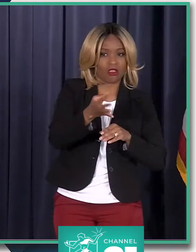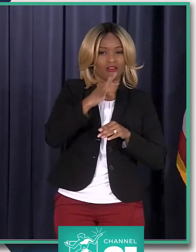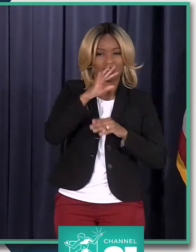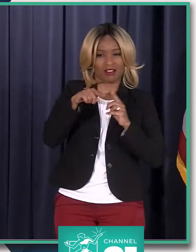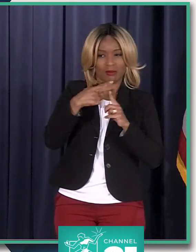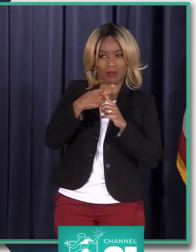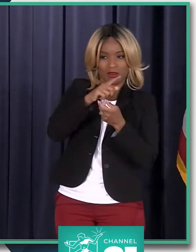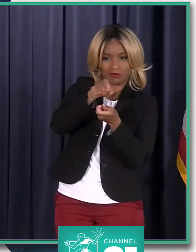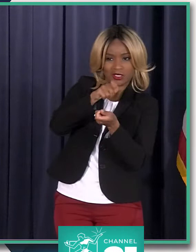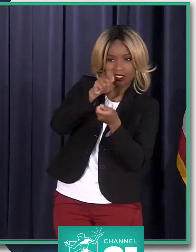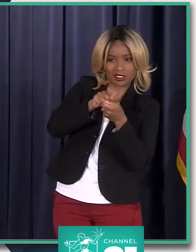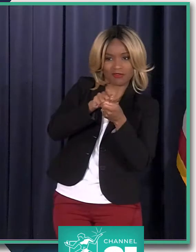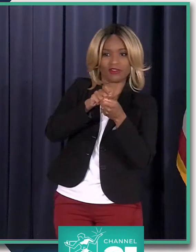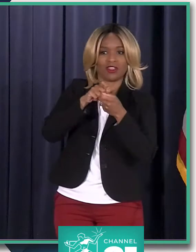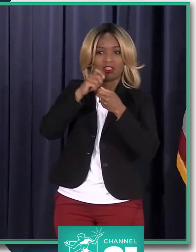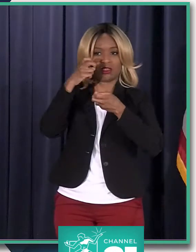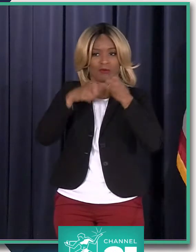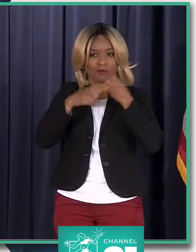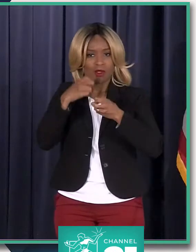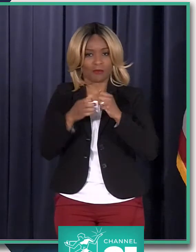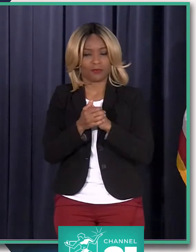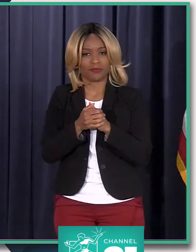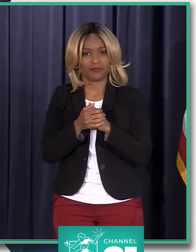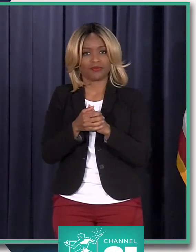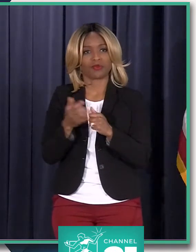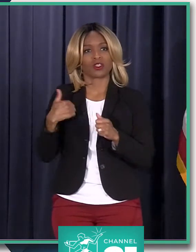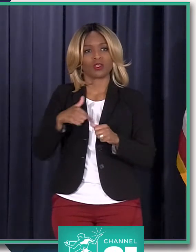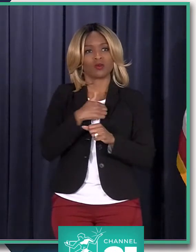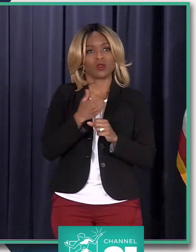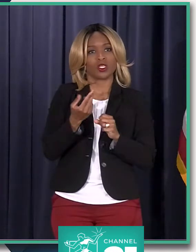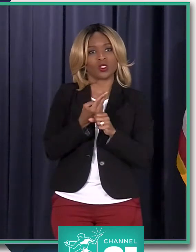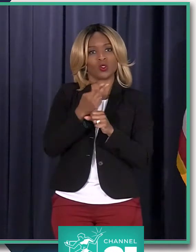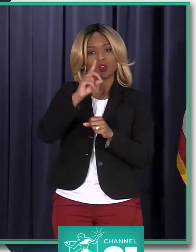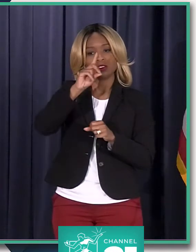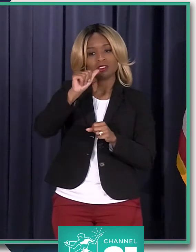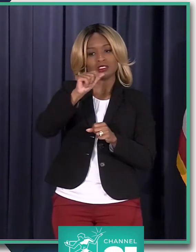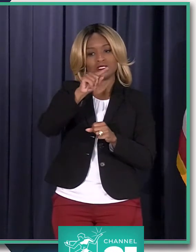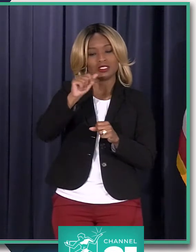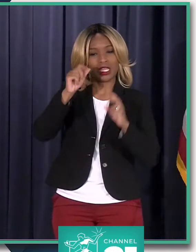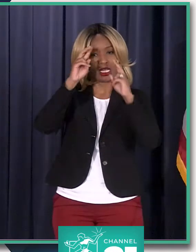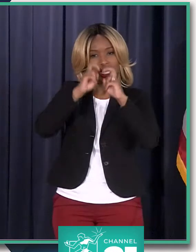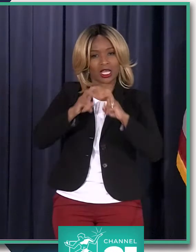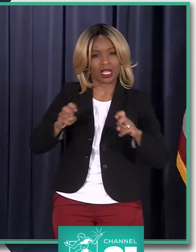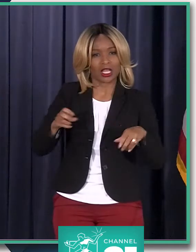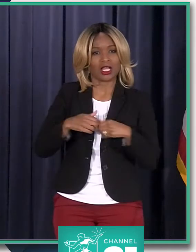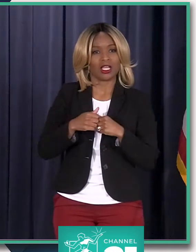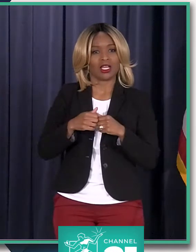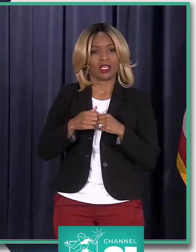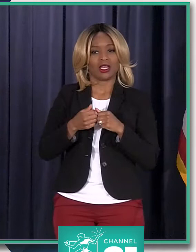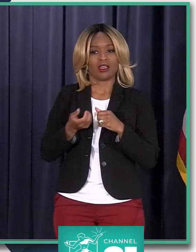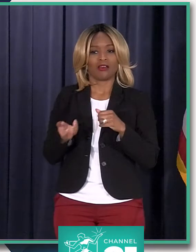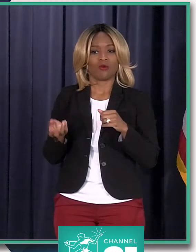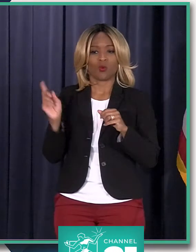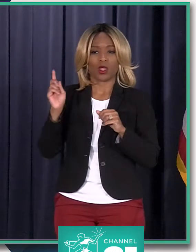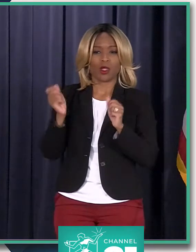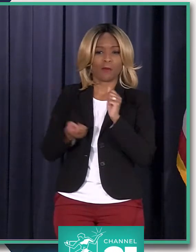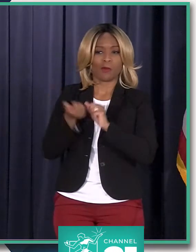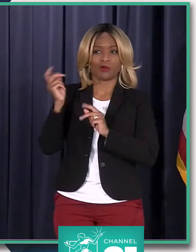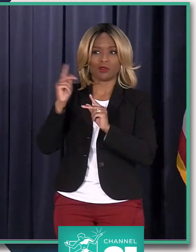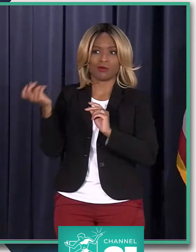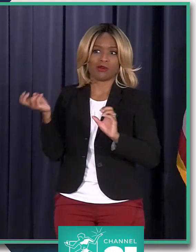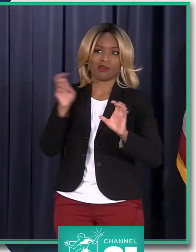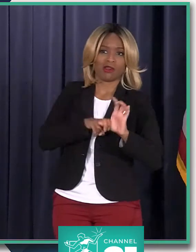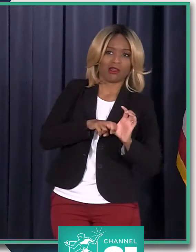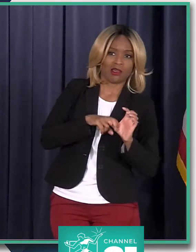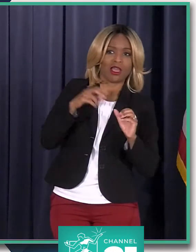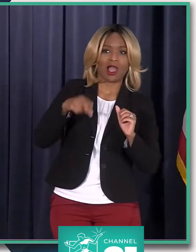with. We're using data analytics. High trafficked routes, heavily boarded bus stops, and the highest travel